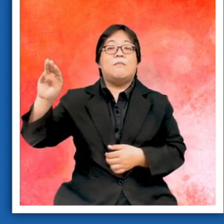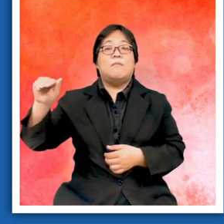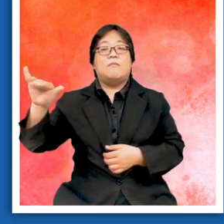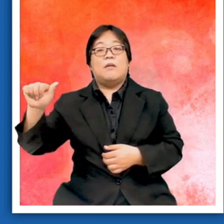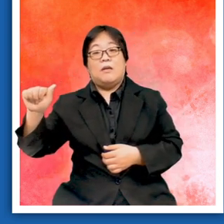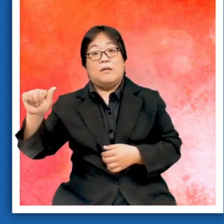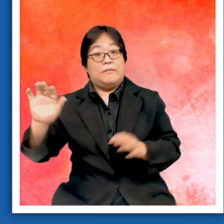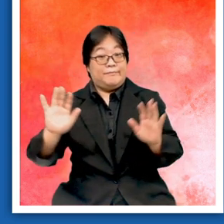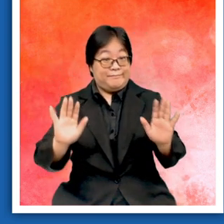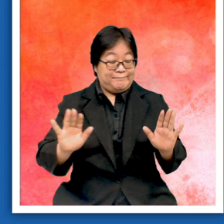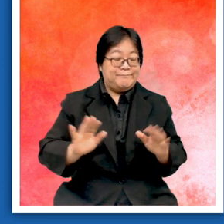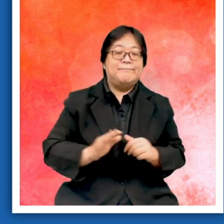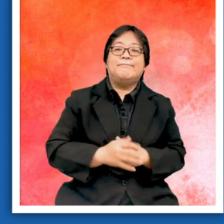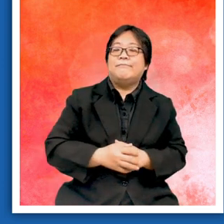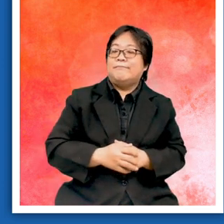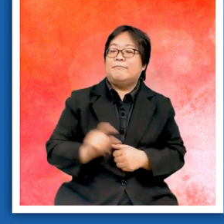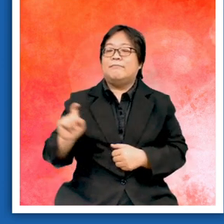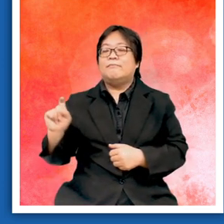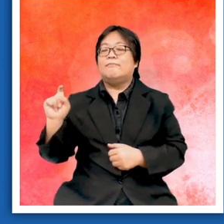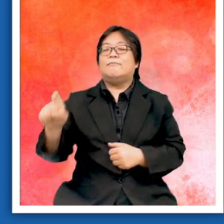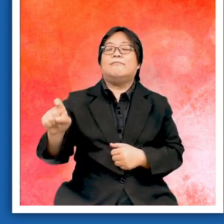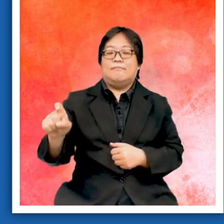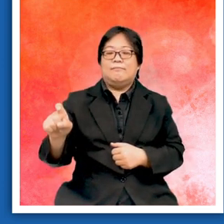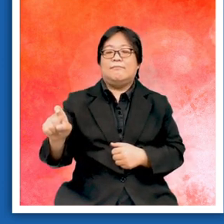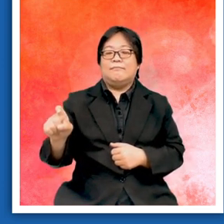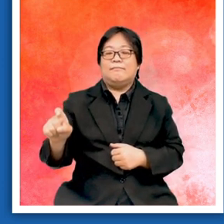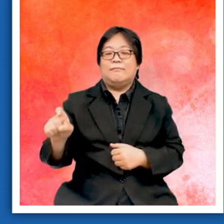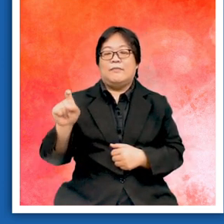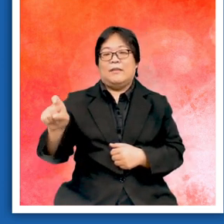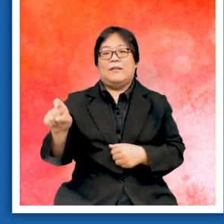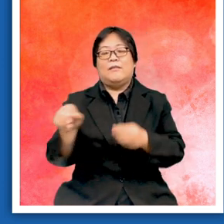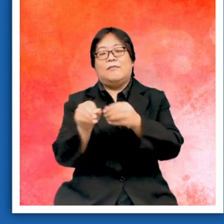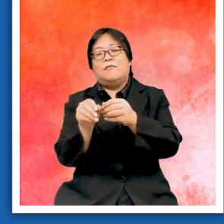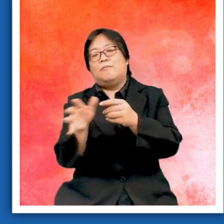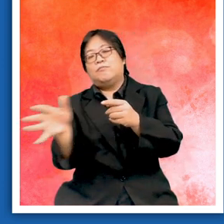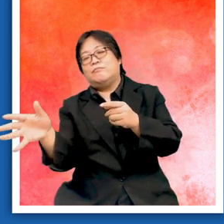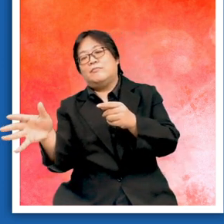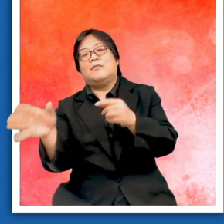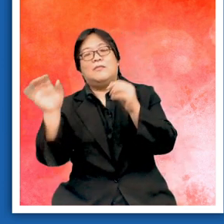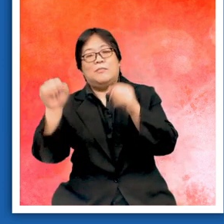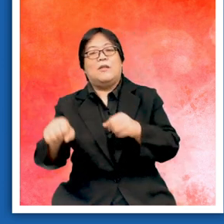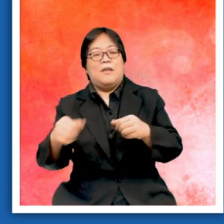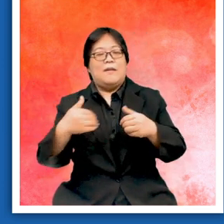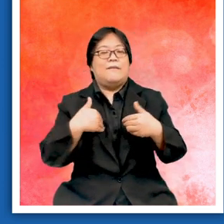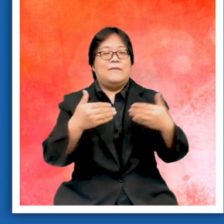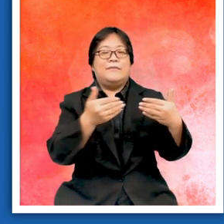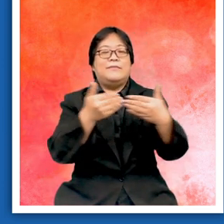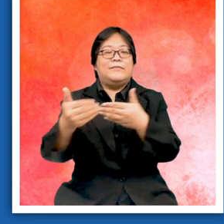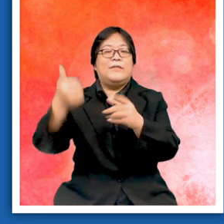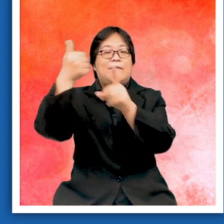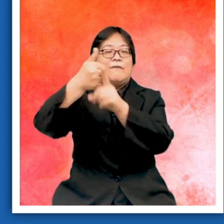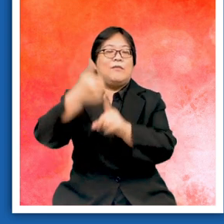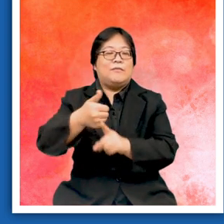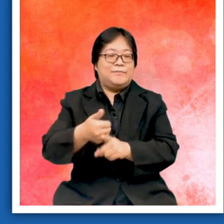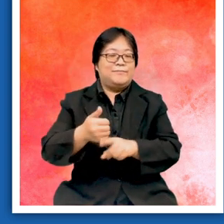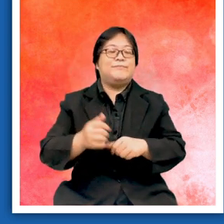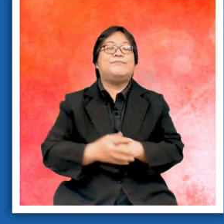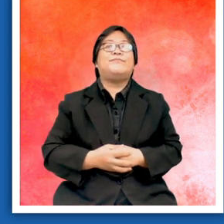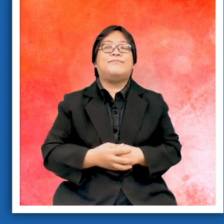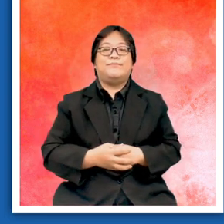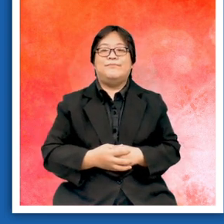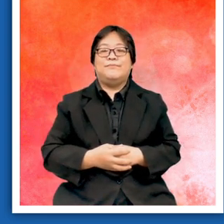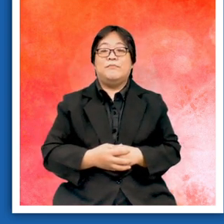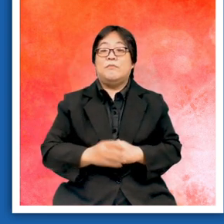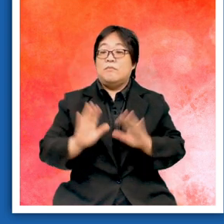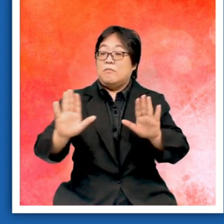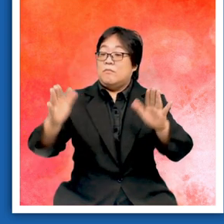right. You click on that, and then you will be able to see, you just follow the on-screen instruction.